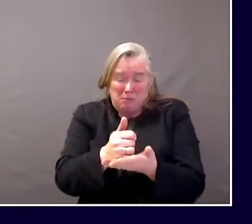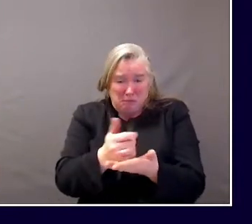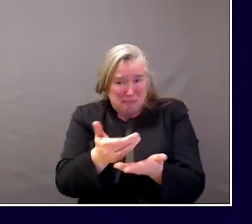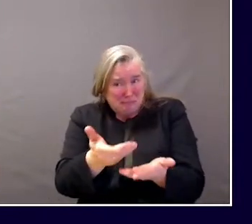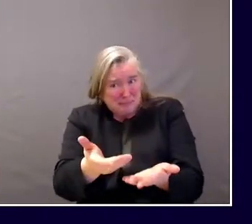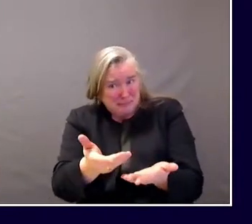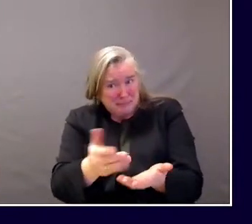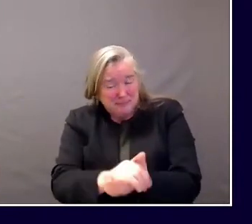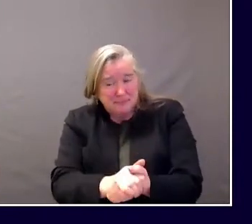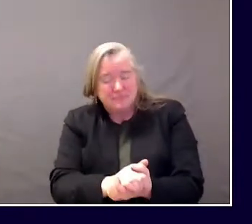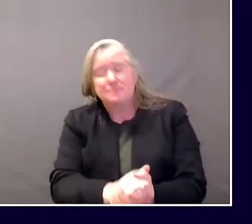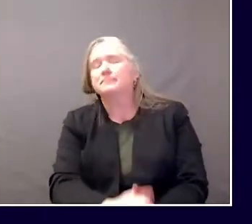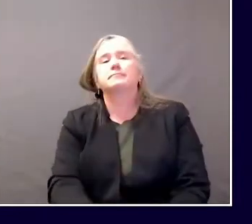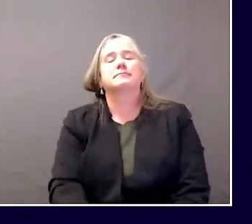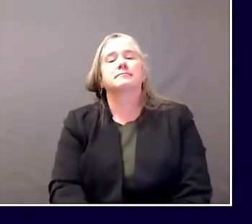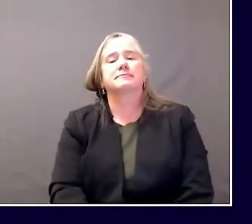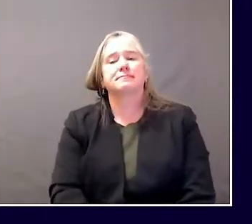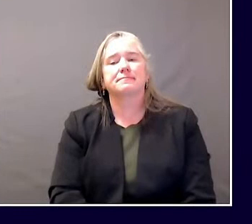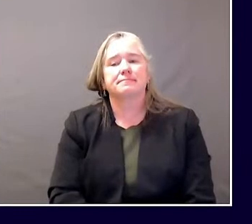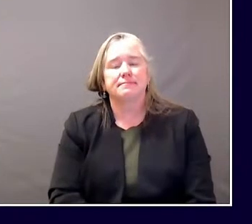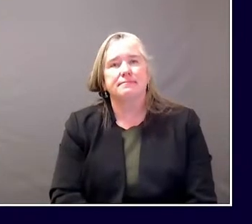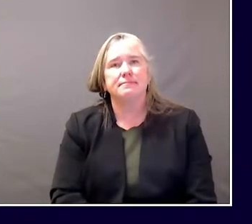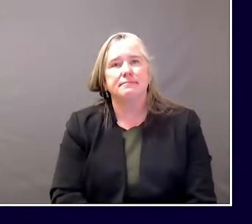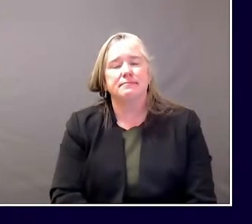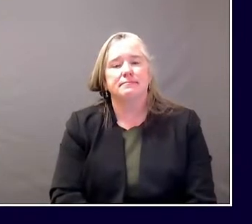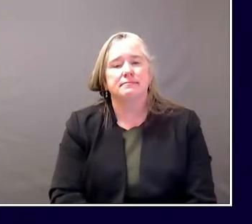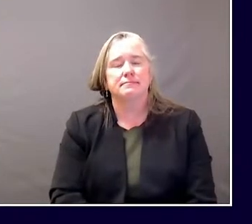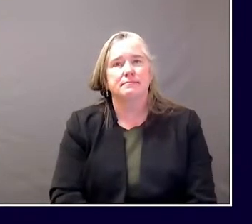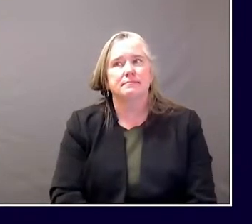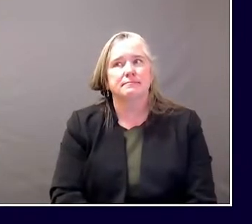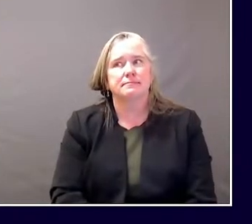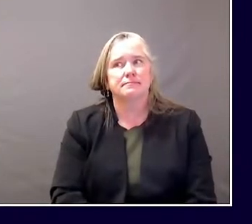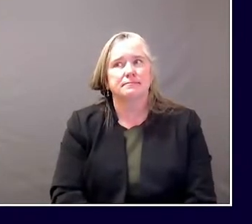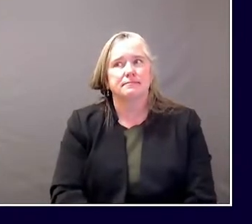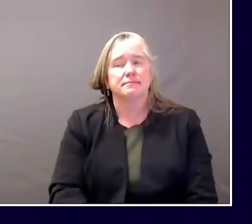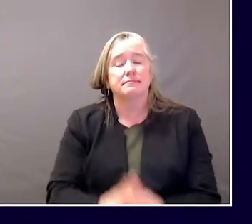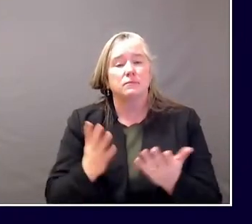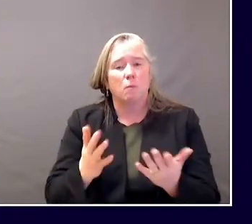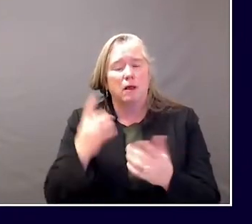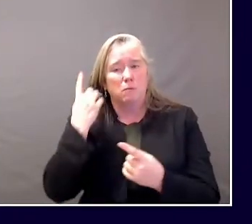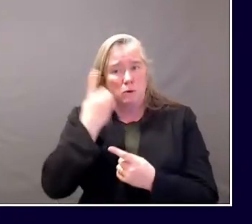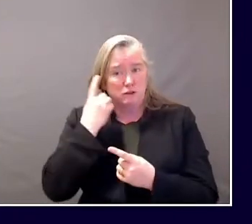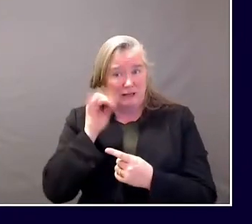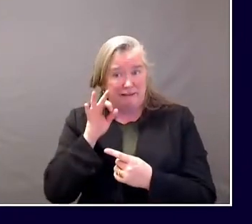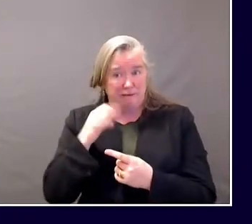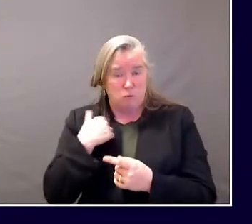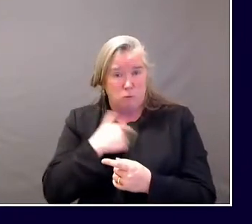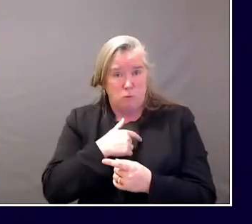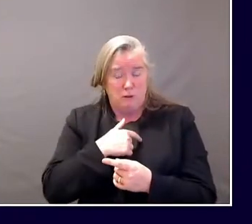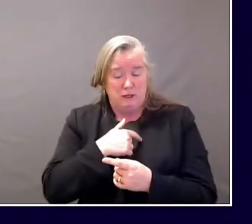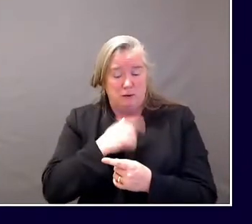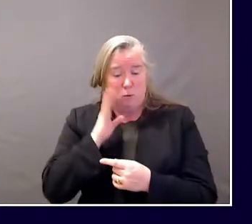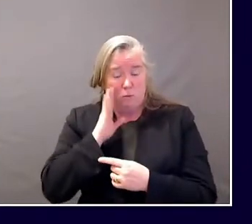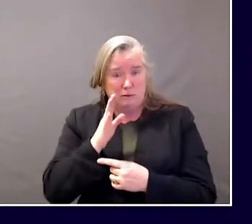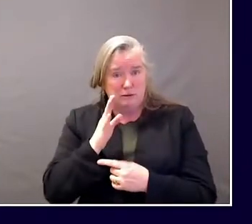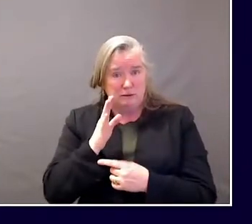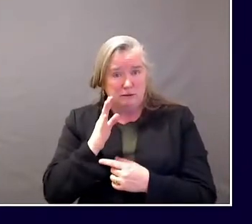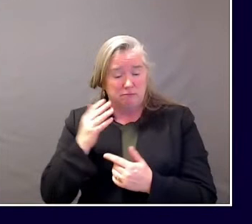yeah, certainly. I guess one of the things I'm wondering about is if we can expect to see